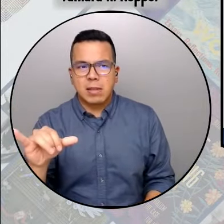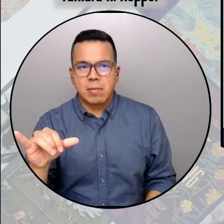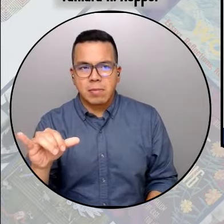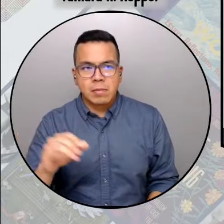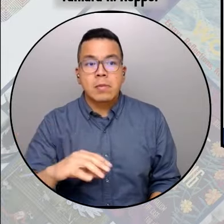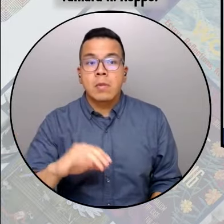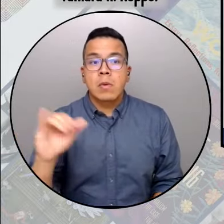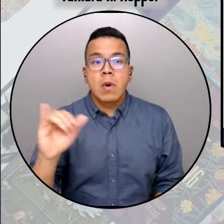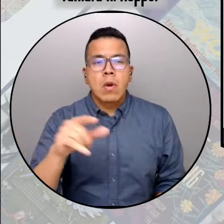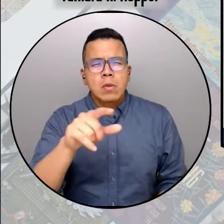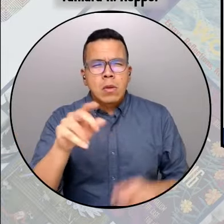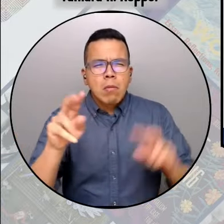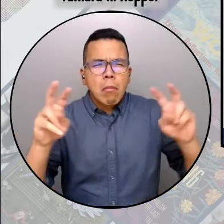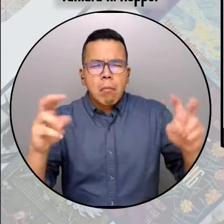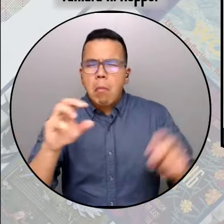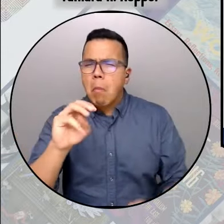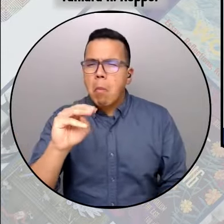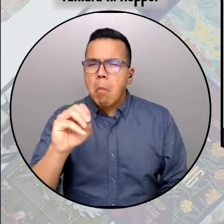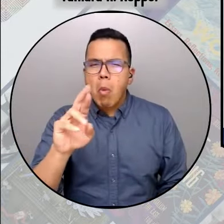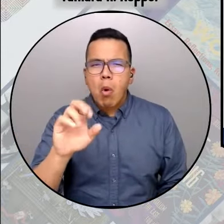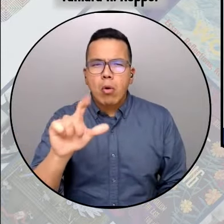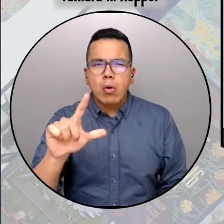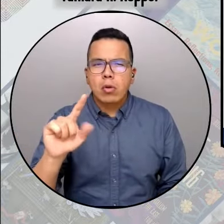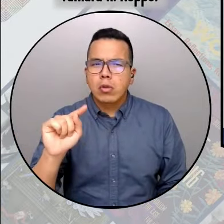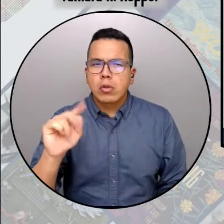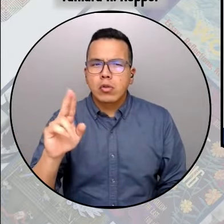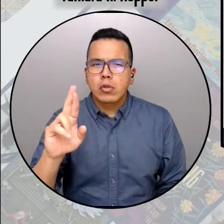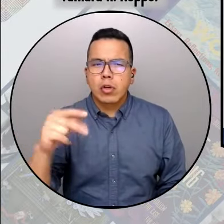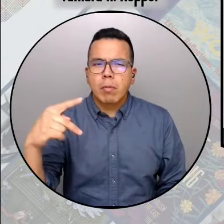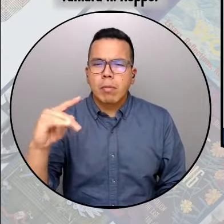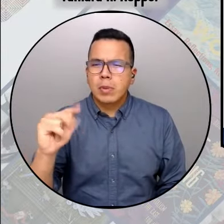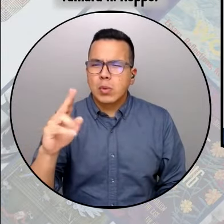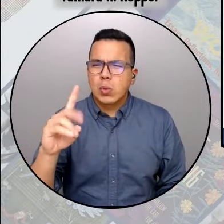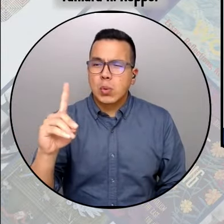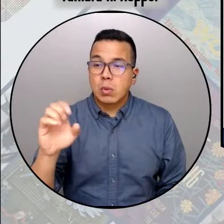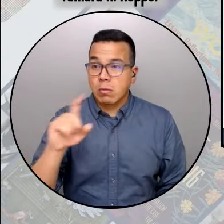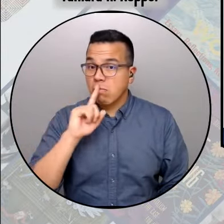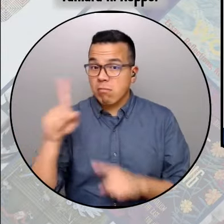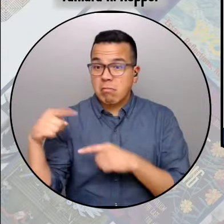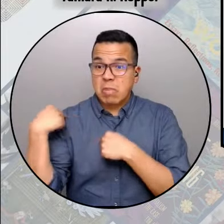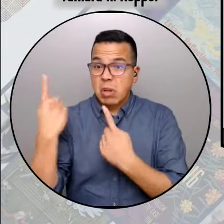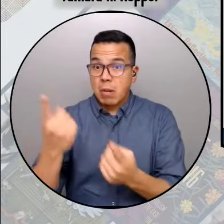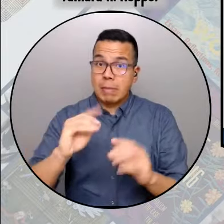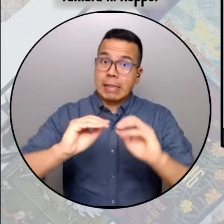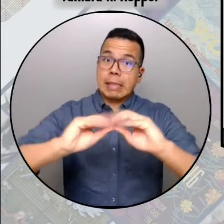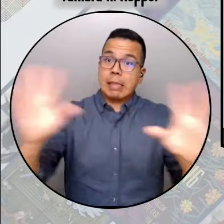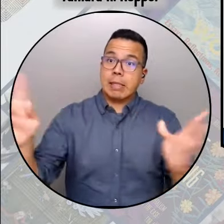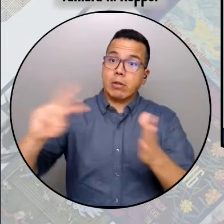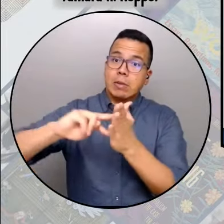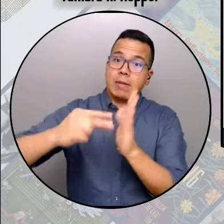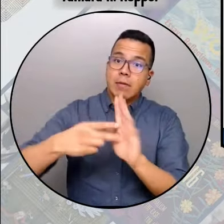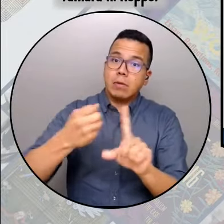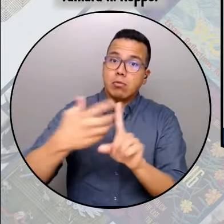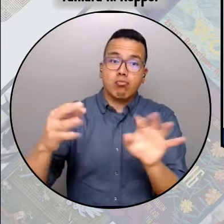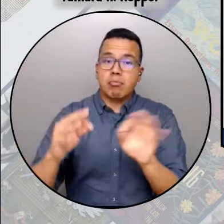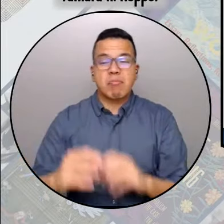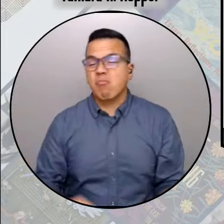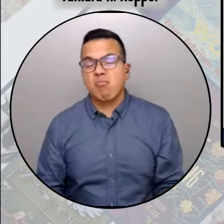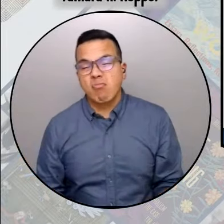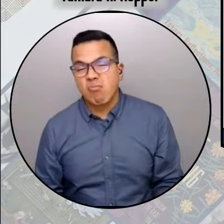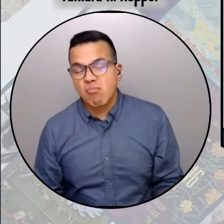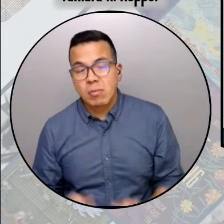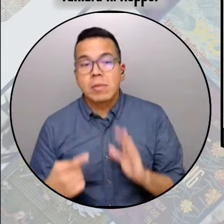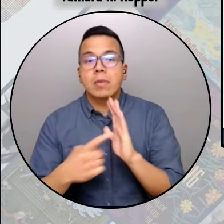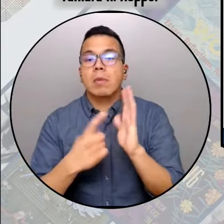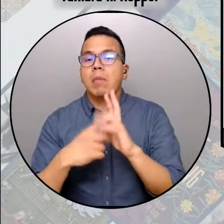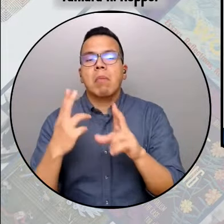And it sounds kind of, you know, what is that, right? And it hasn't always been kind of clearly defined. Sometimes it's seen as kind of theft or